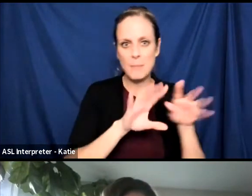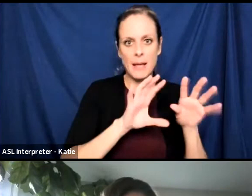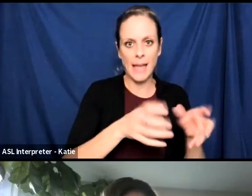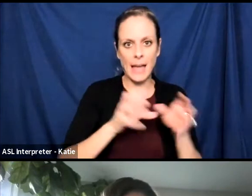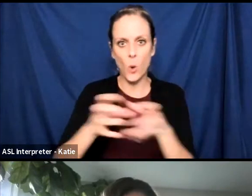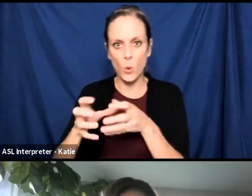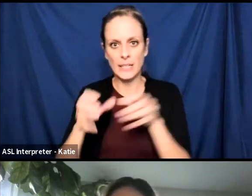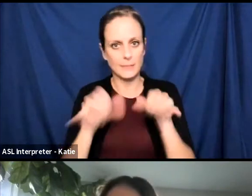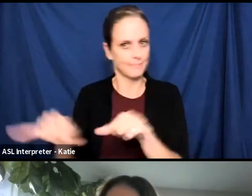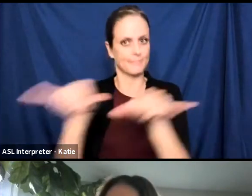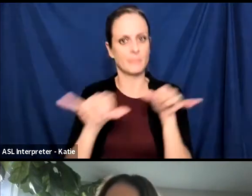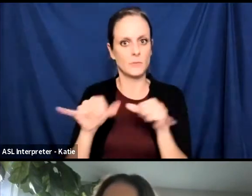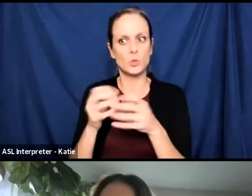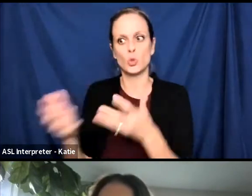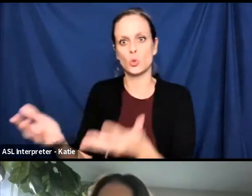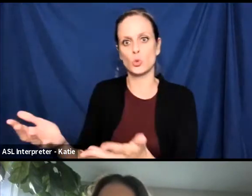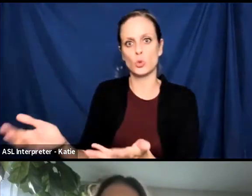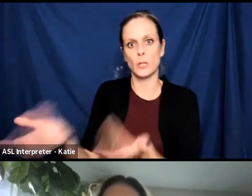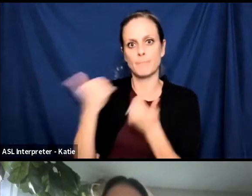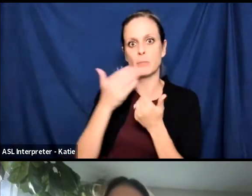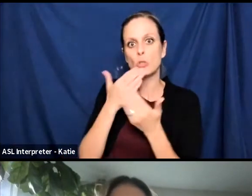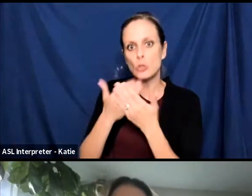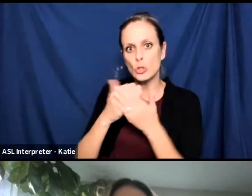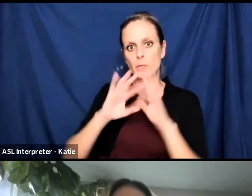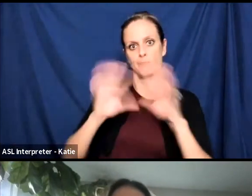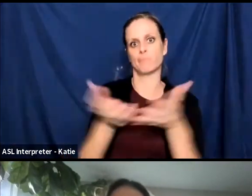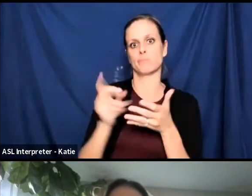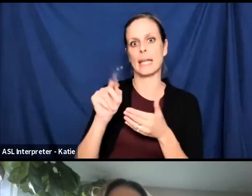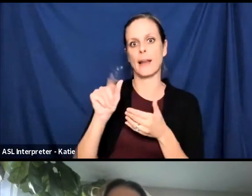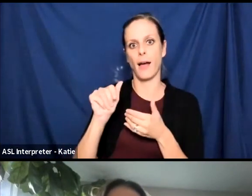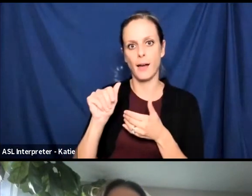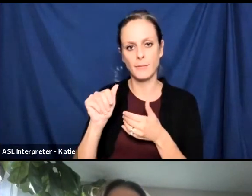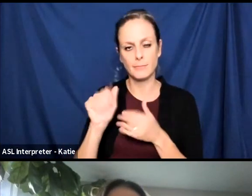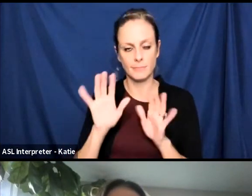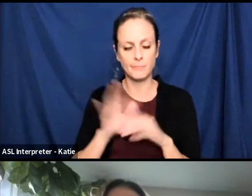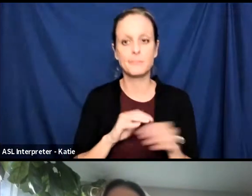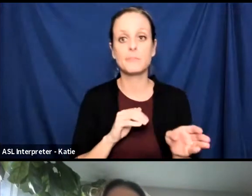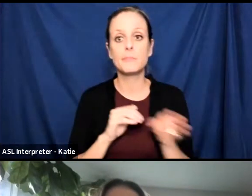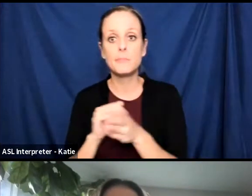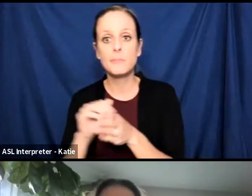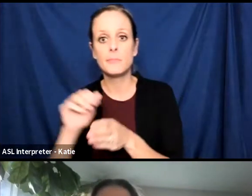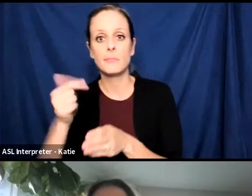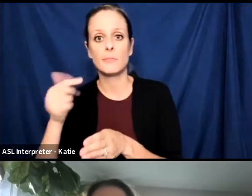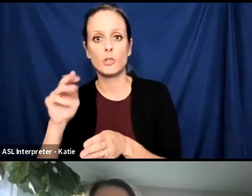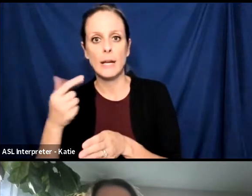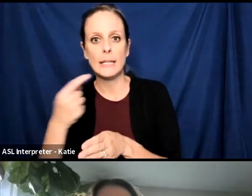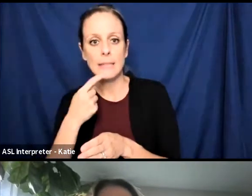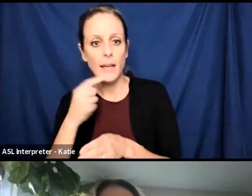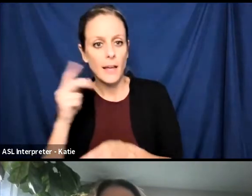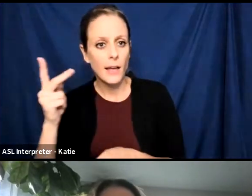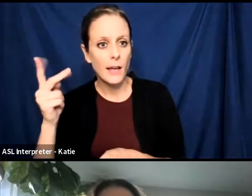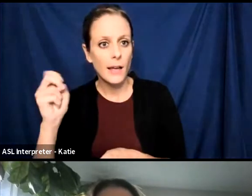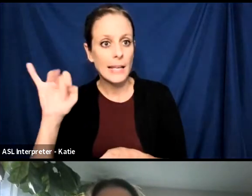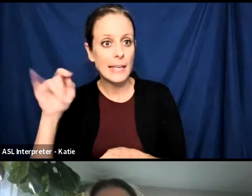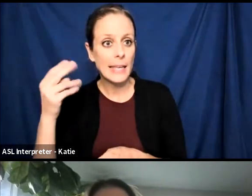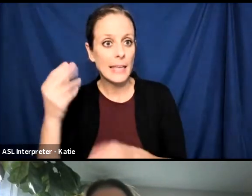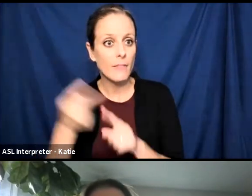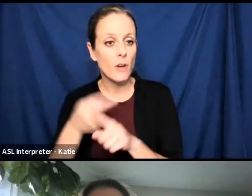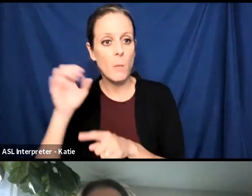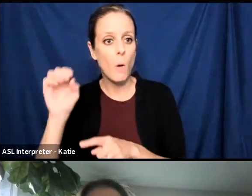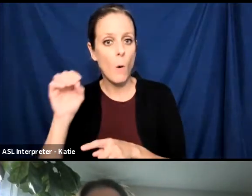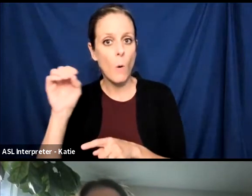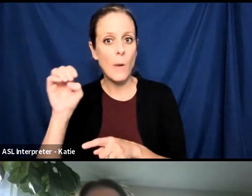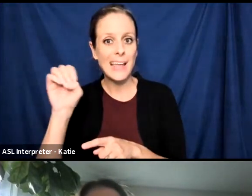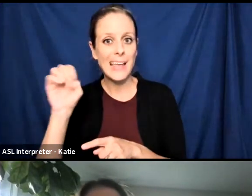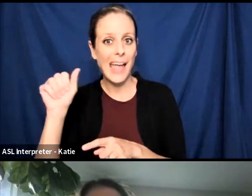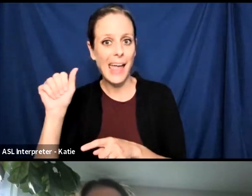get some good data to get a good picture of where we are as a county. Correct. We've got a hand from Keith Brown from OEA. I had